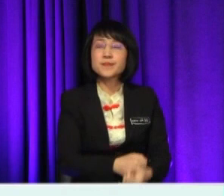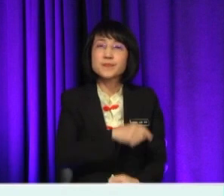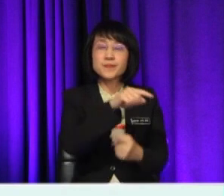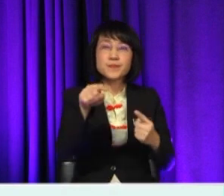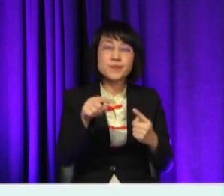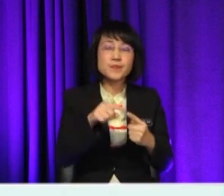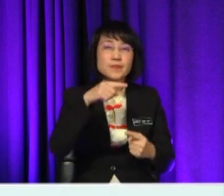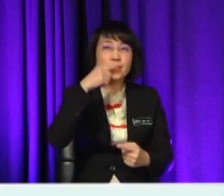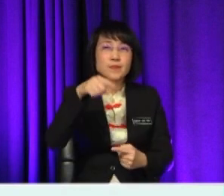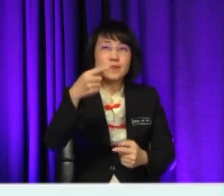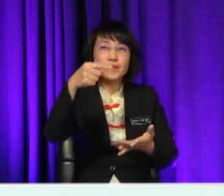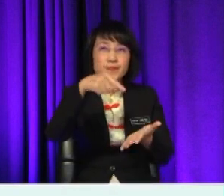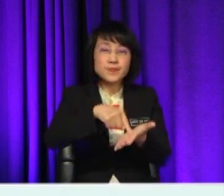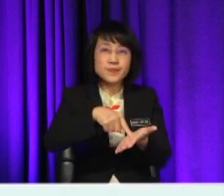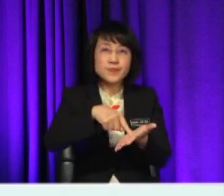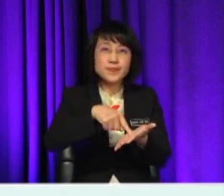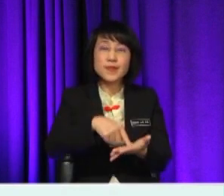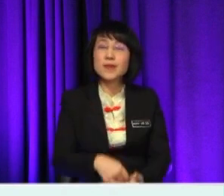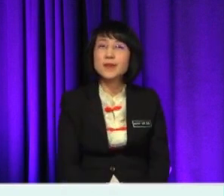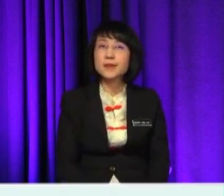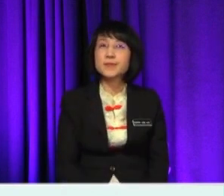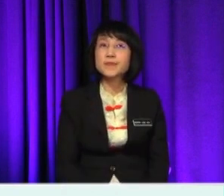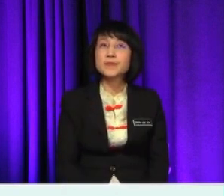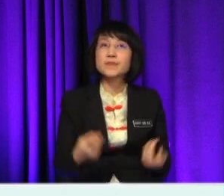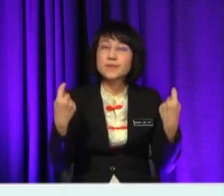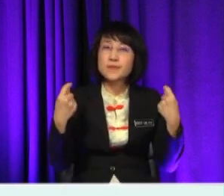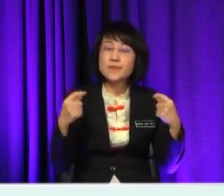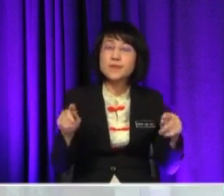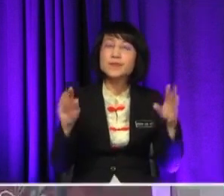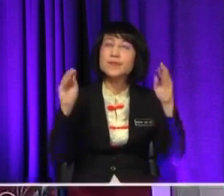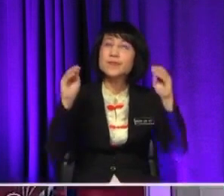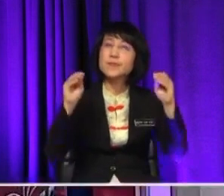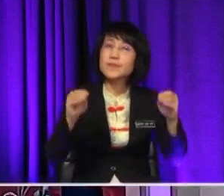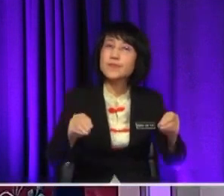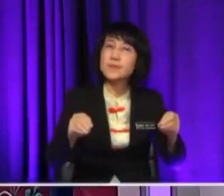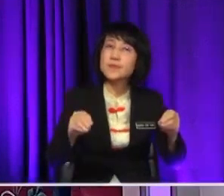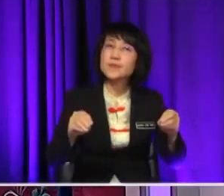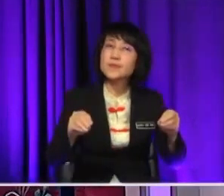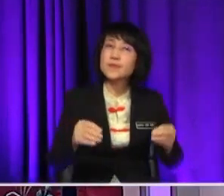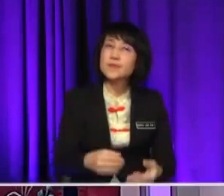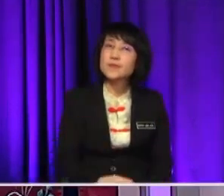say this, okay, you are also trying to put a